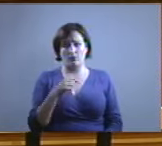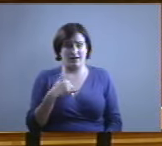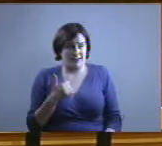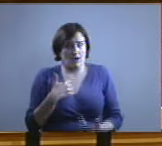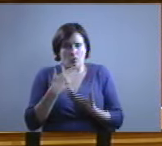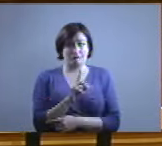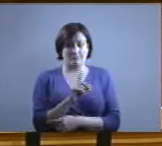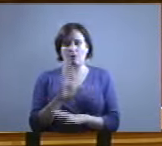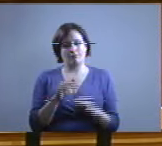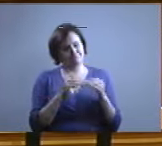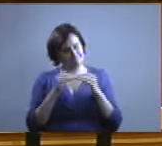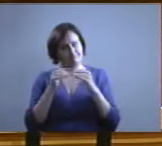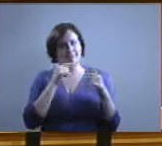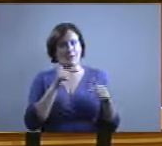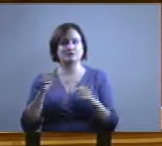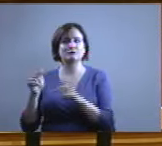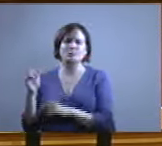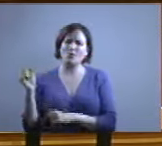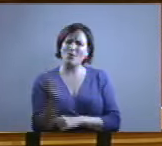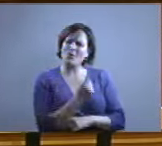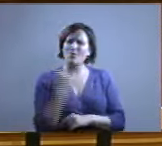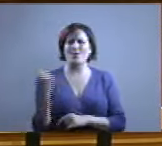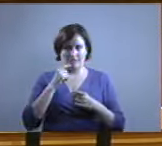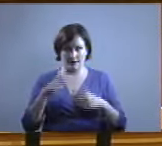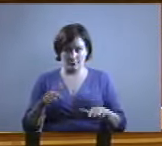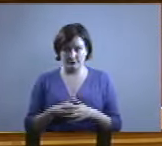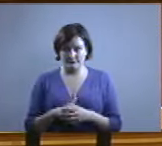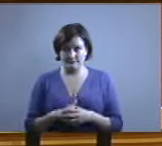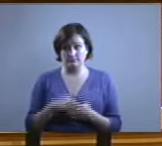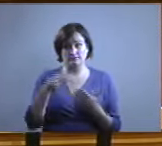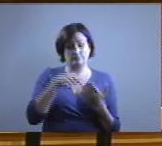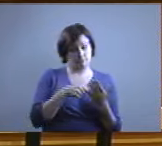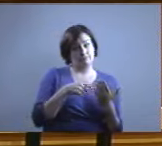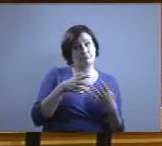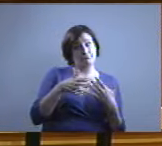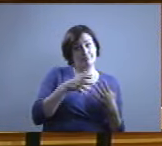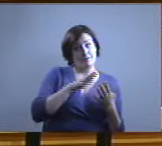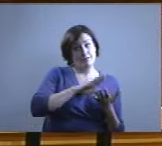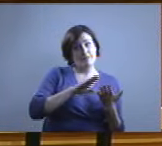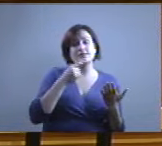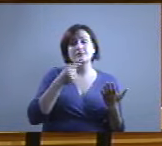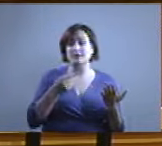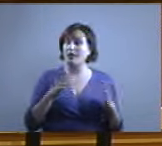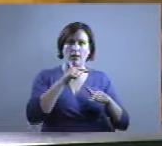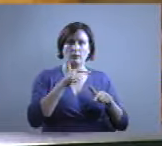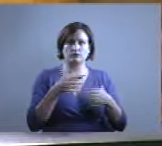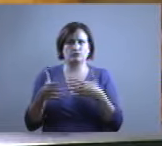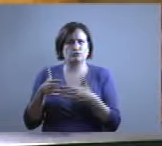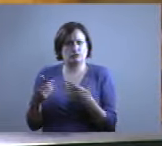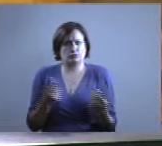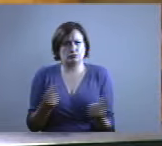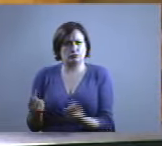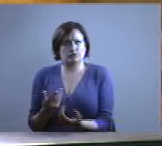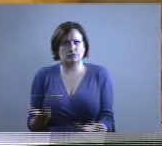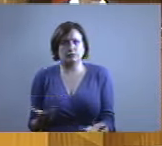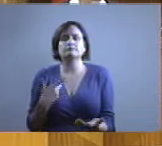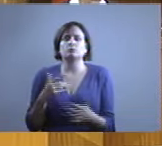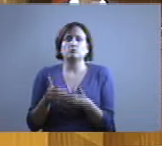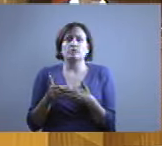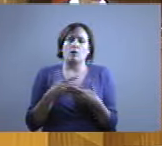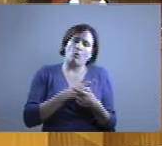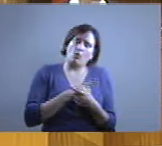that bills the same both in government and in commerce. This bill will ensure that equal status is given to practitioners from all